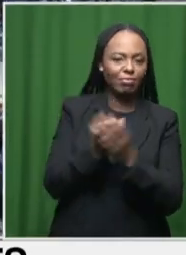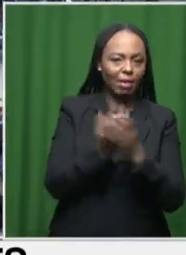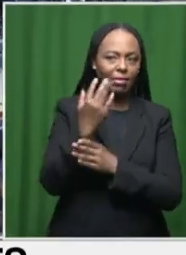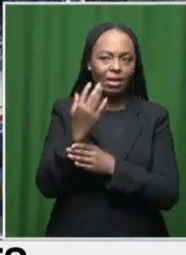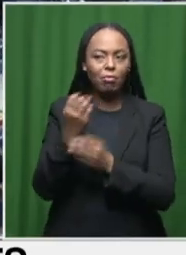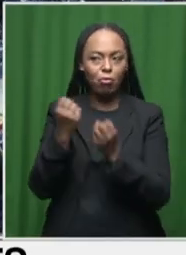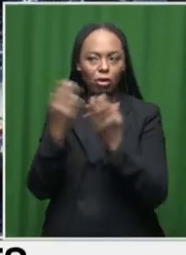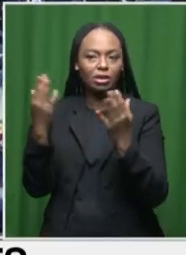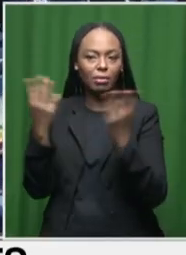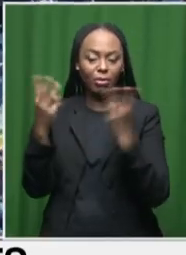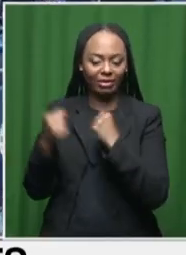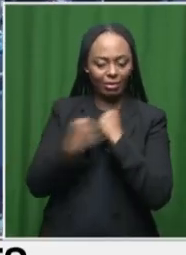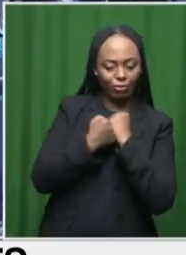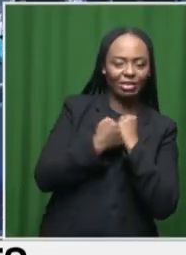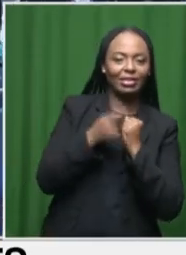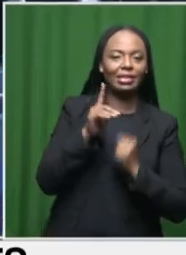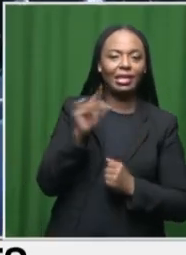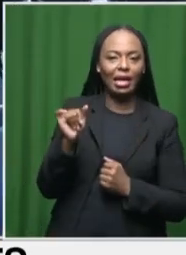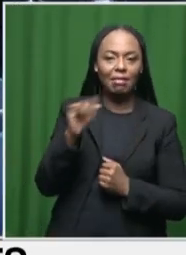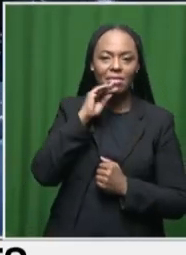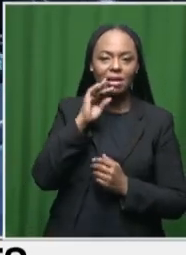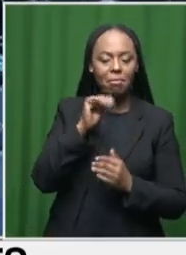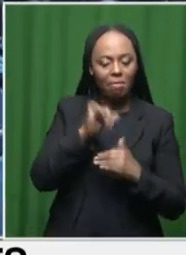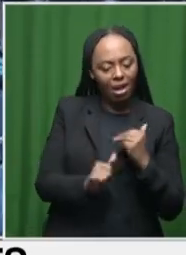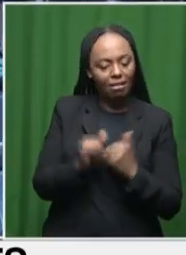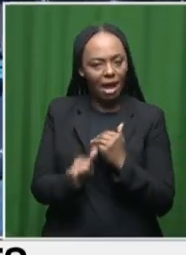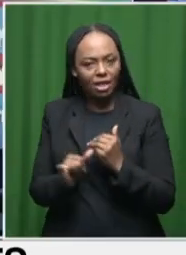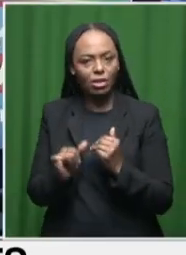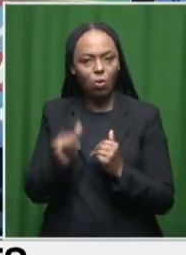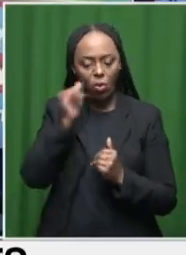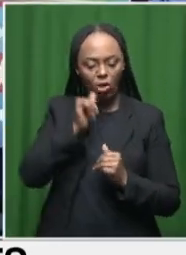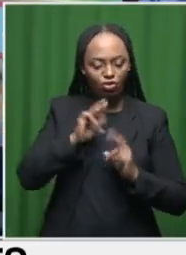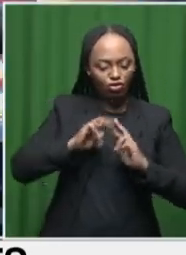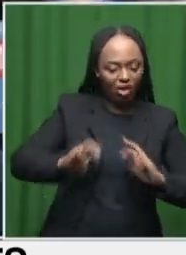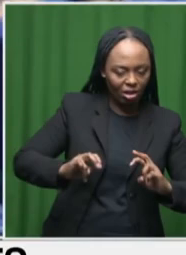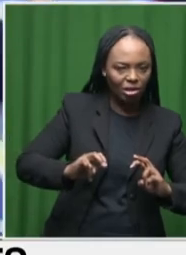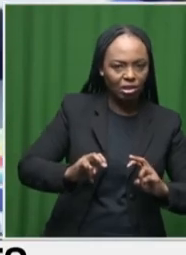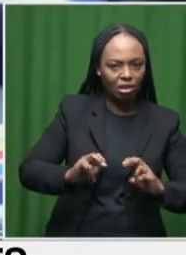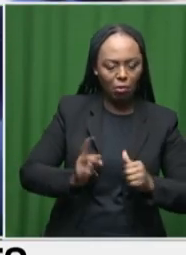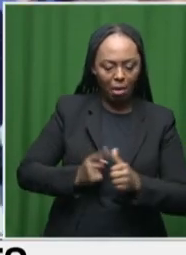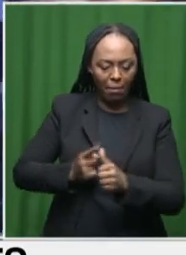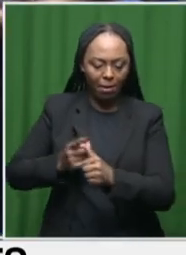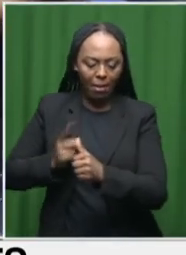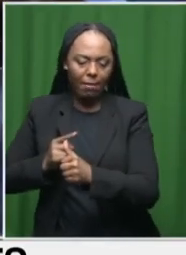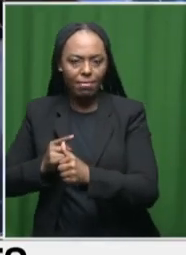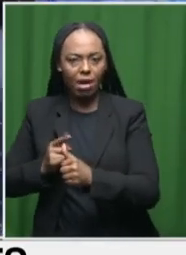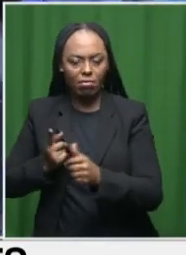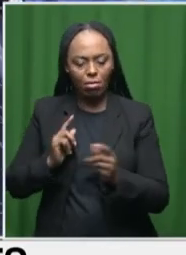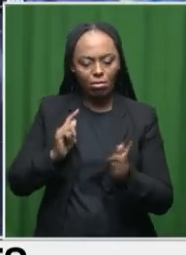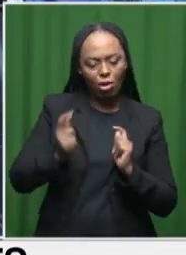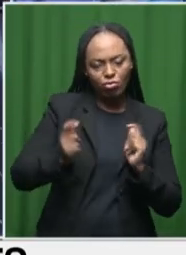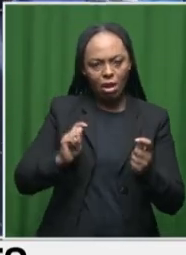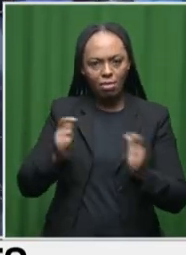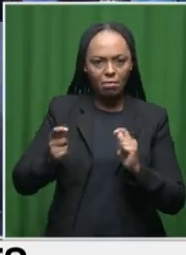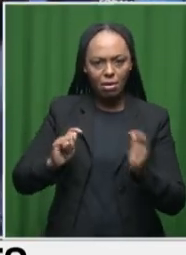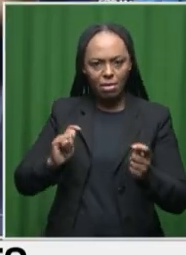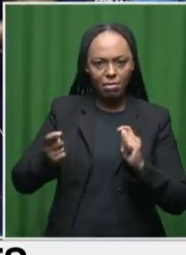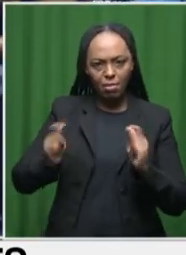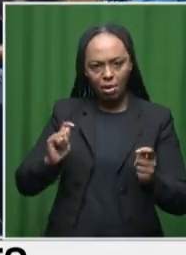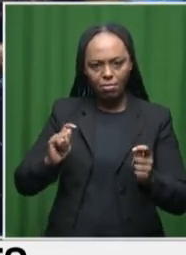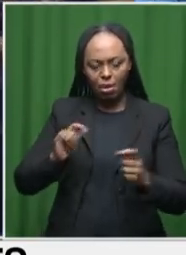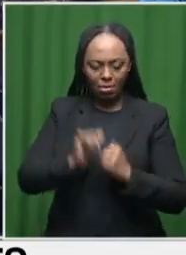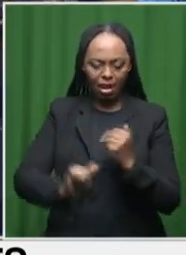So obviously it will change from month to month. And the real poll that matters is obviously the actual poll of when we actually